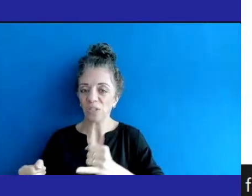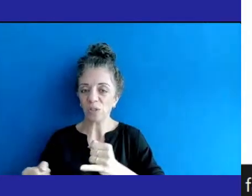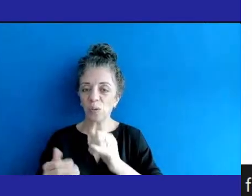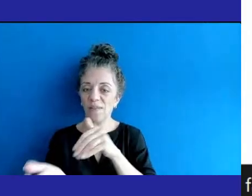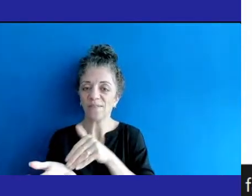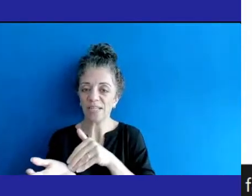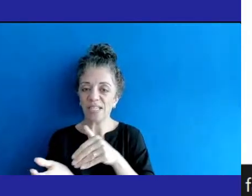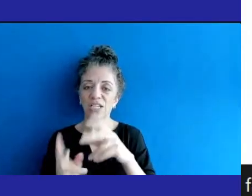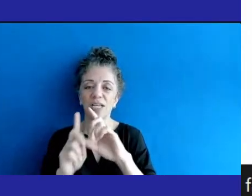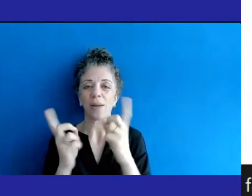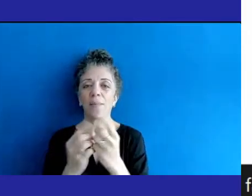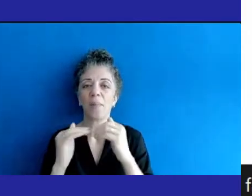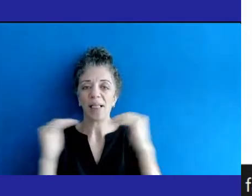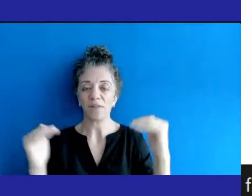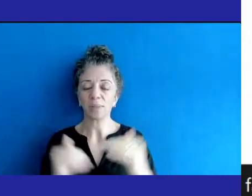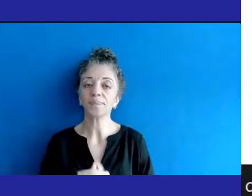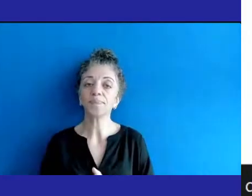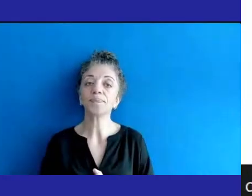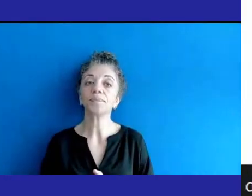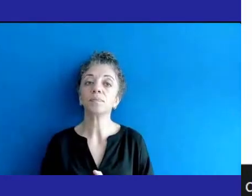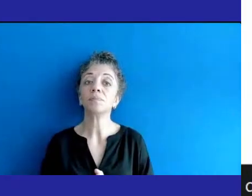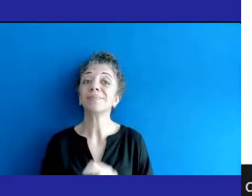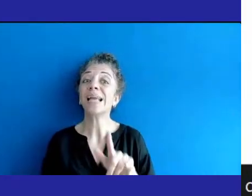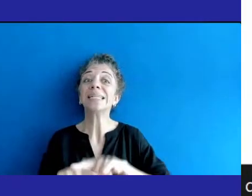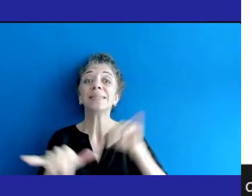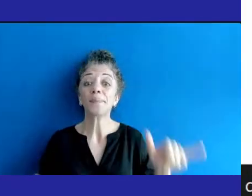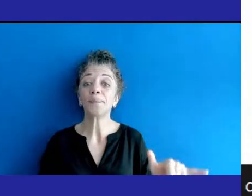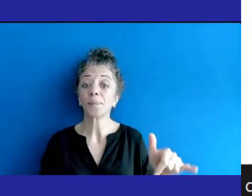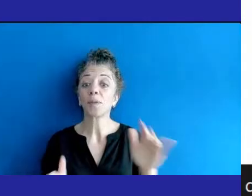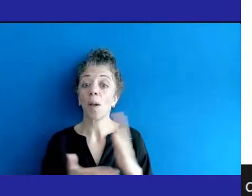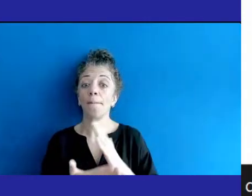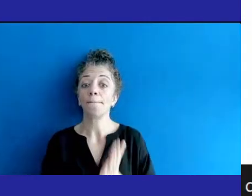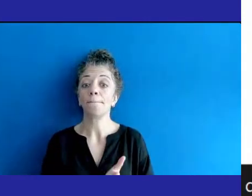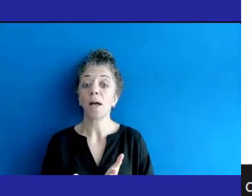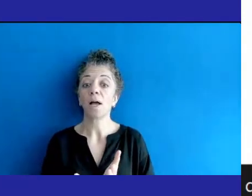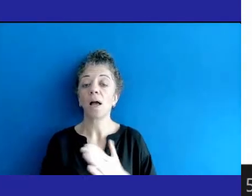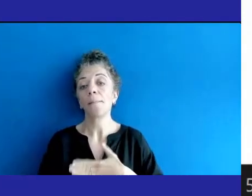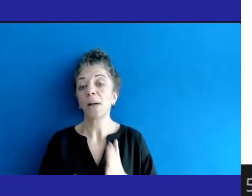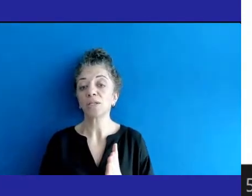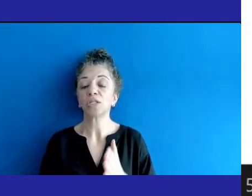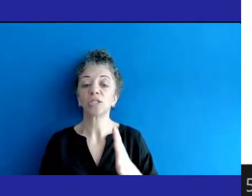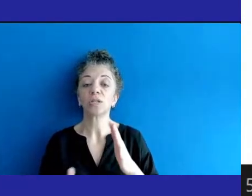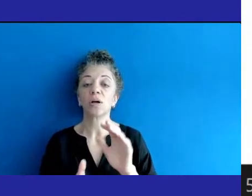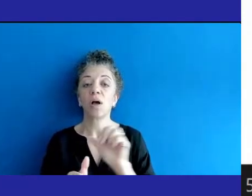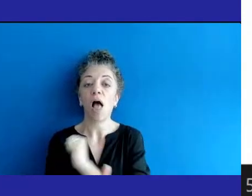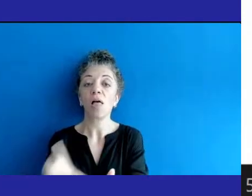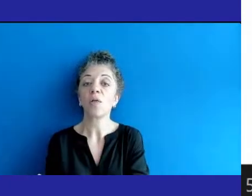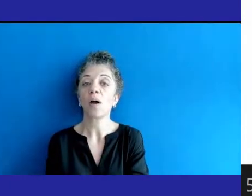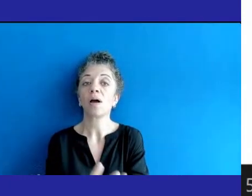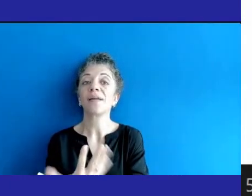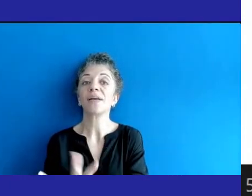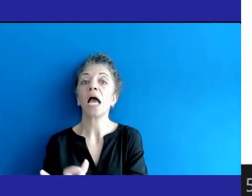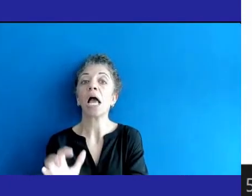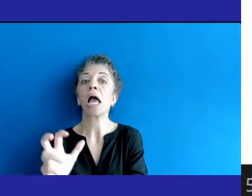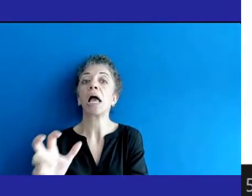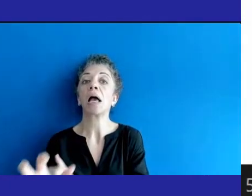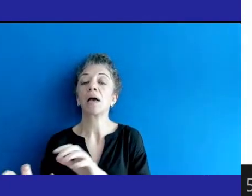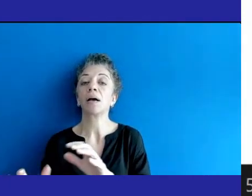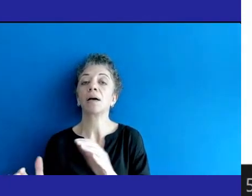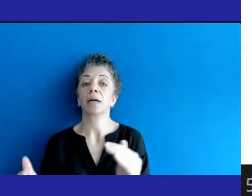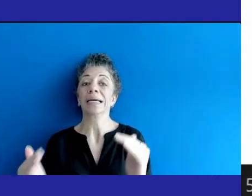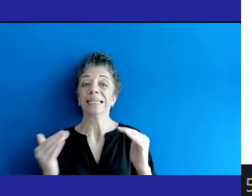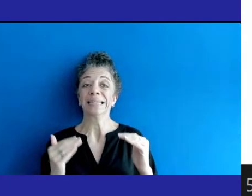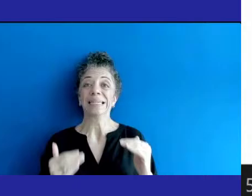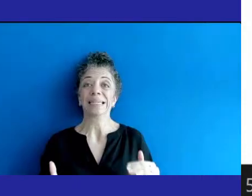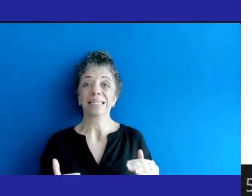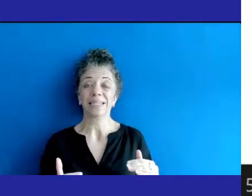And then at the same time, the budget authority for the affiliate has been pushed down to the facility level, so that facilities set